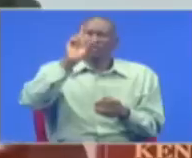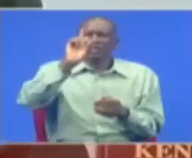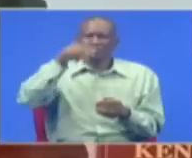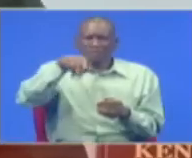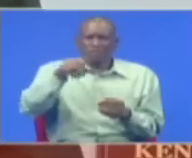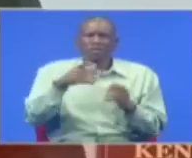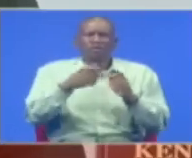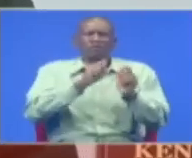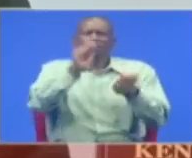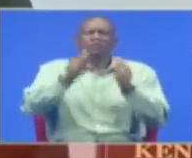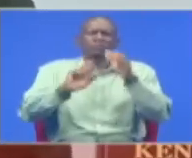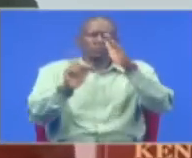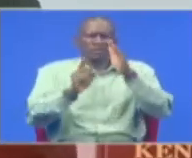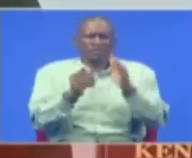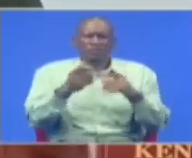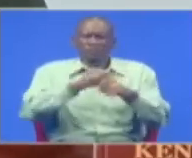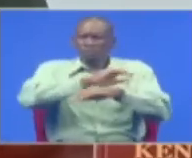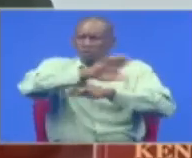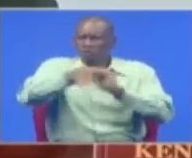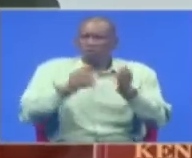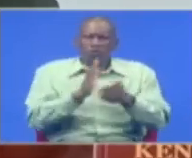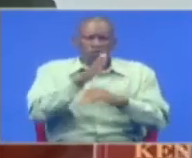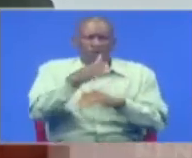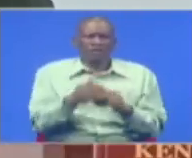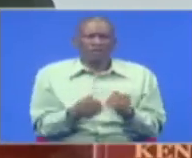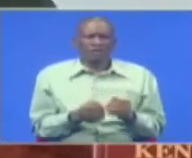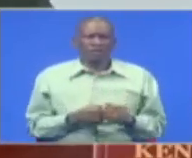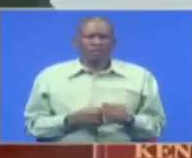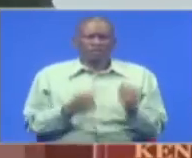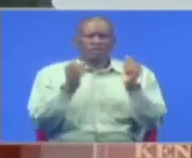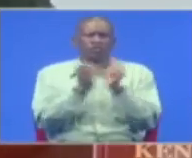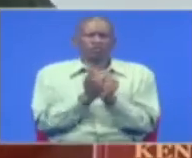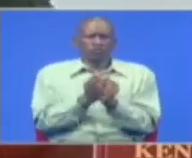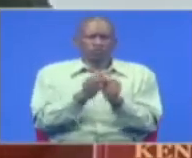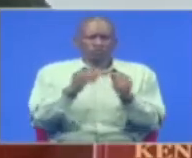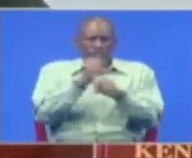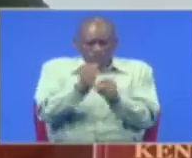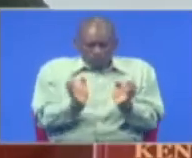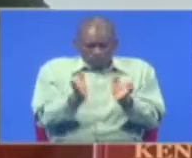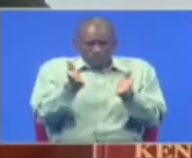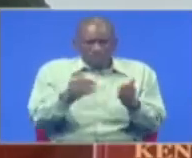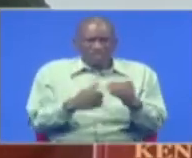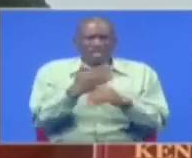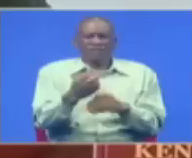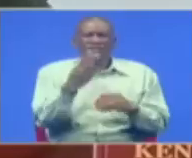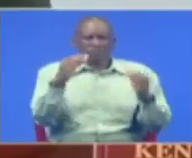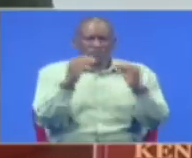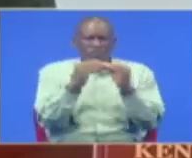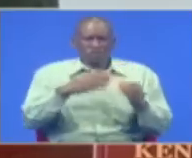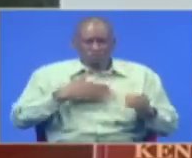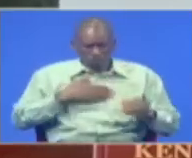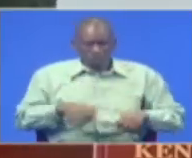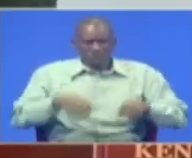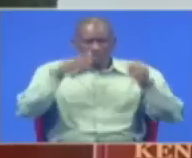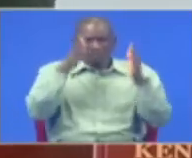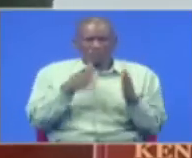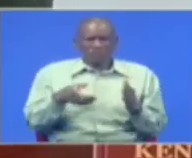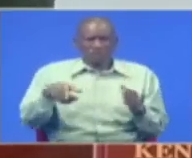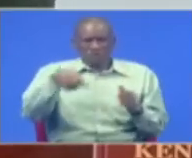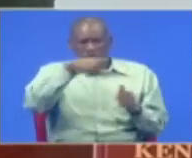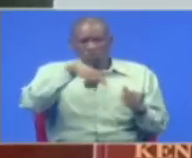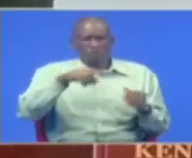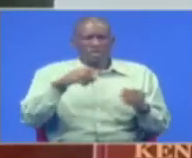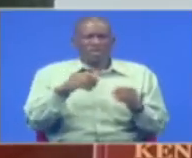sports ministry, from everywhere. 12 of us. After the first 2 meetings, Honorable Chair, we gelled.